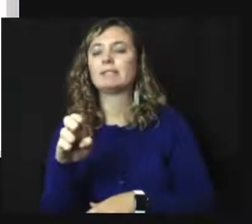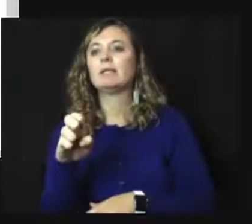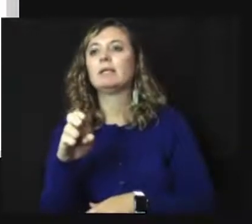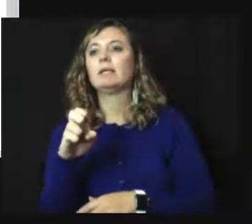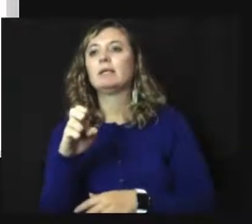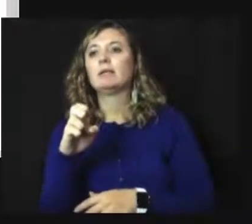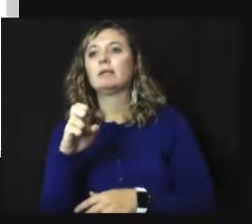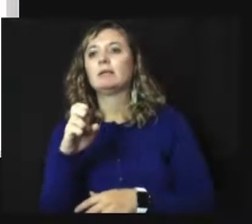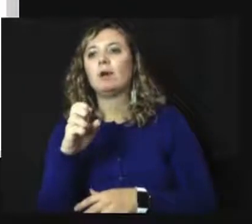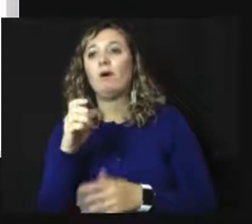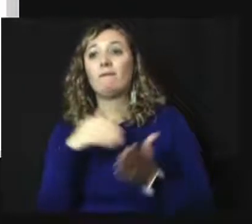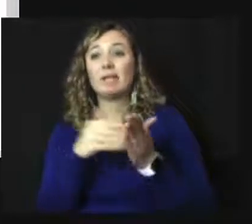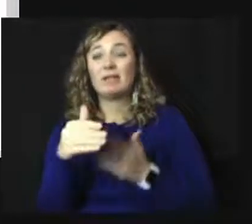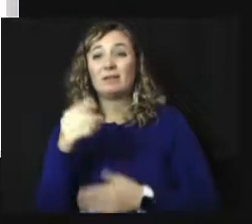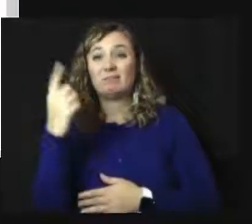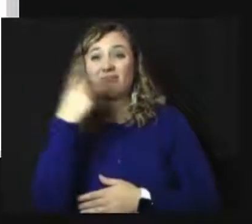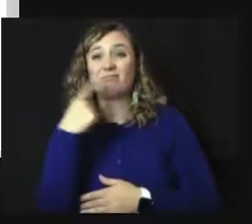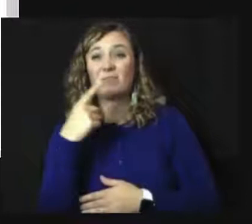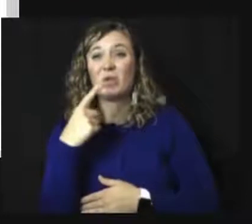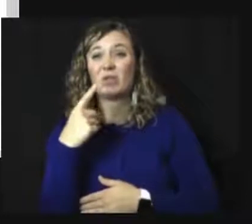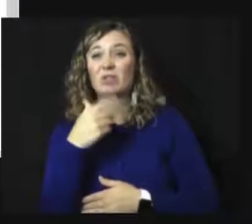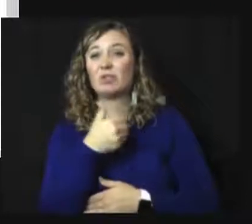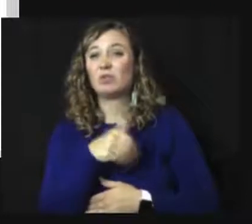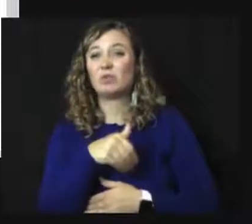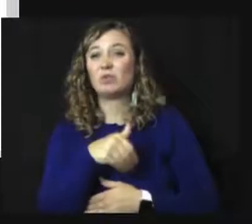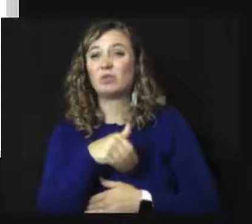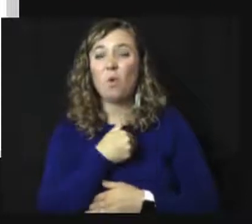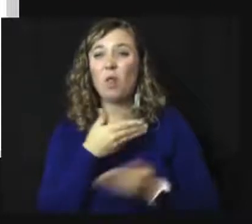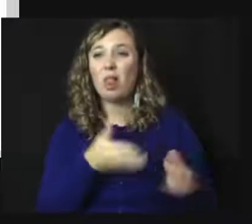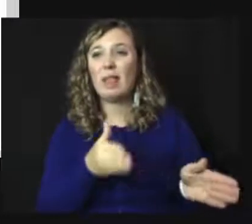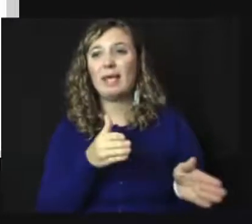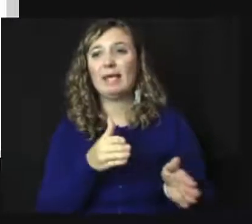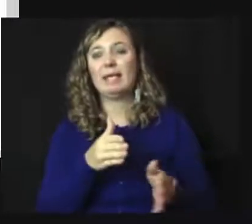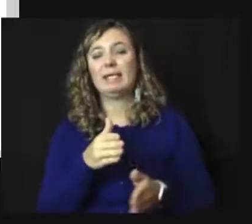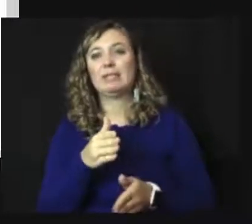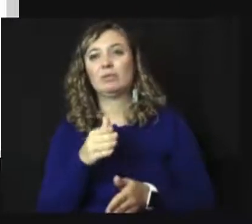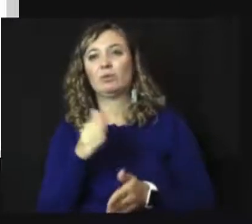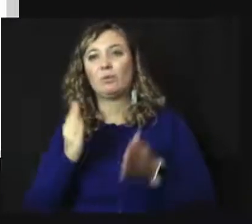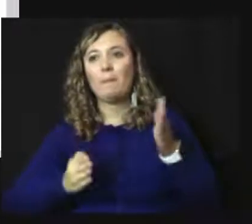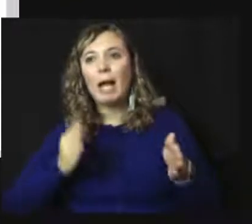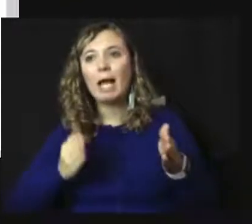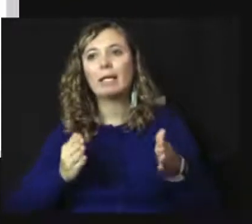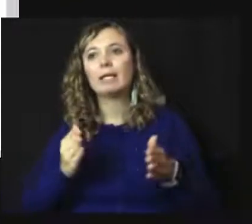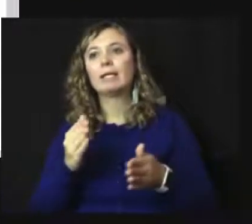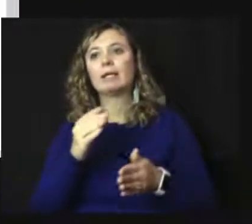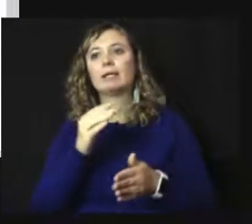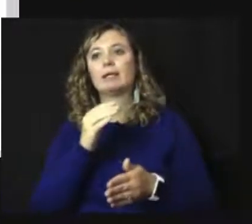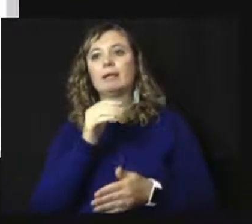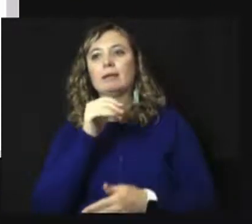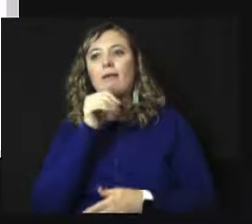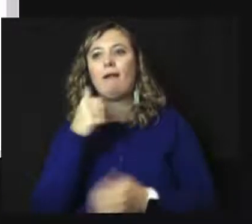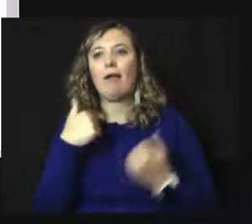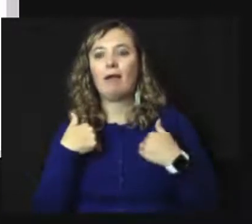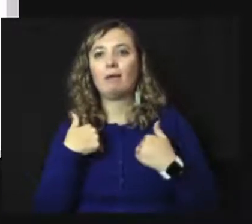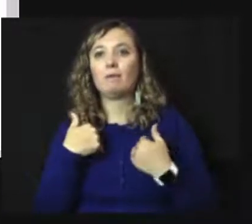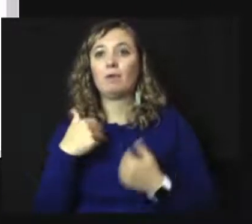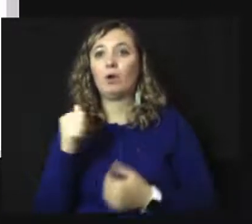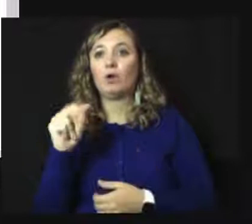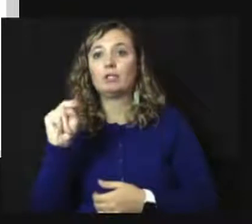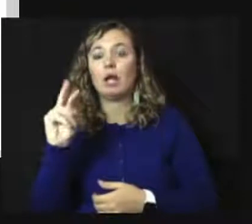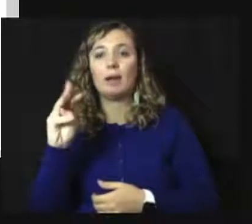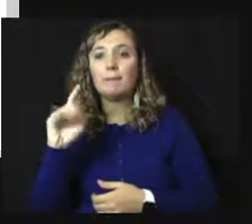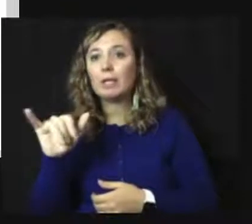where the autistic character is given no autonomy, or they're not able to self-regulate. So, I carry around